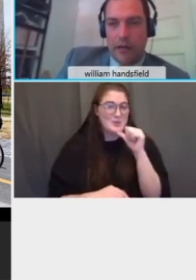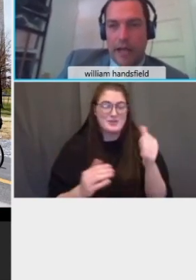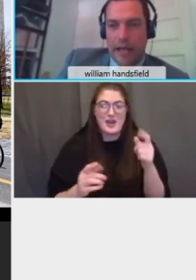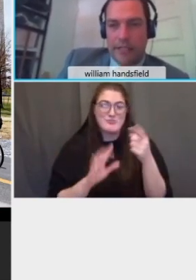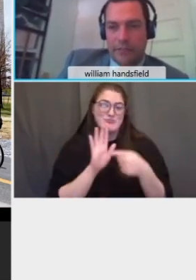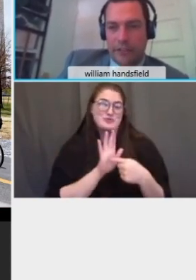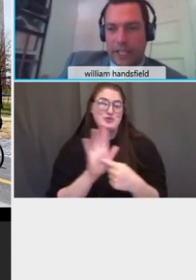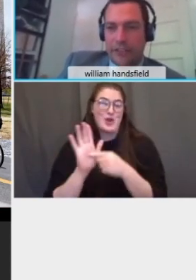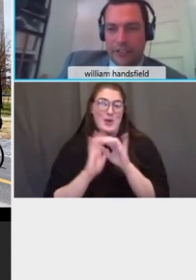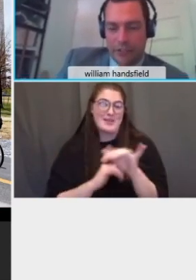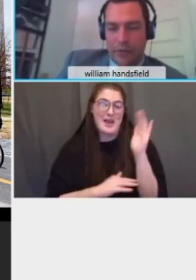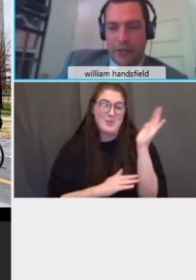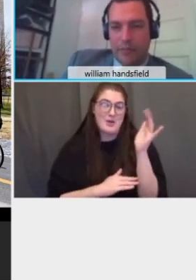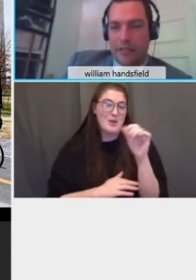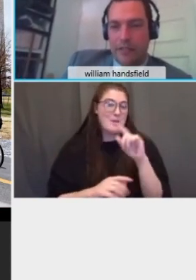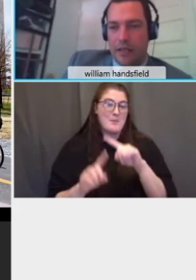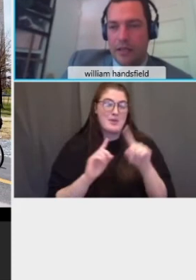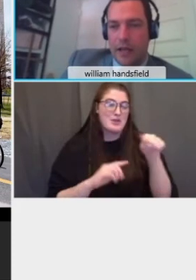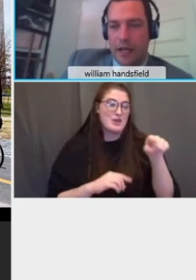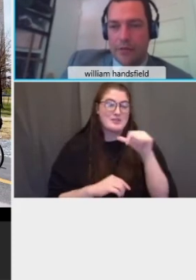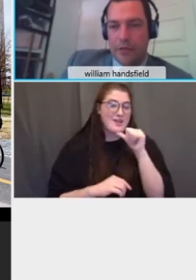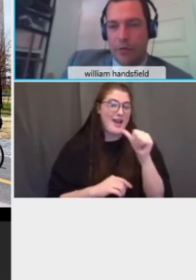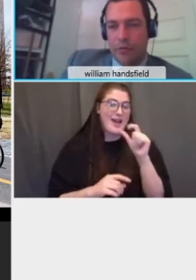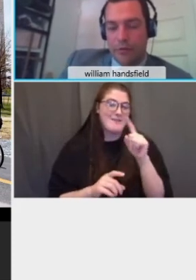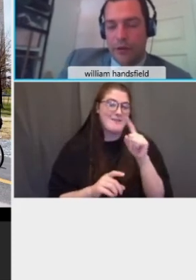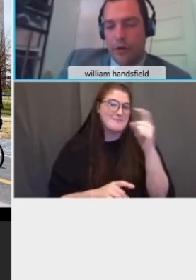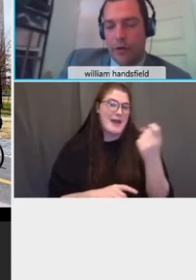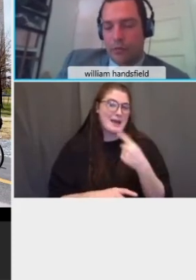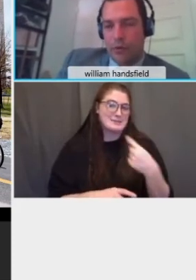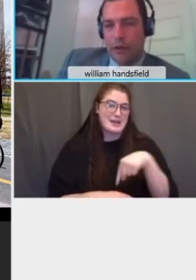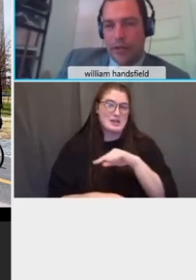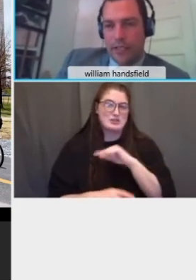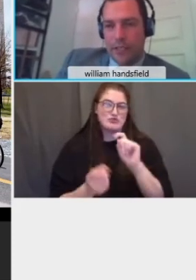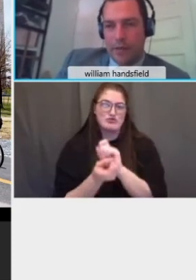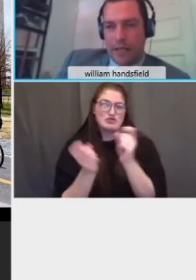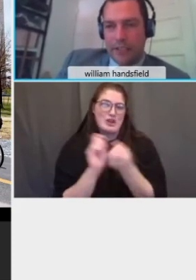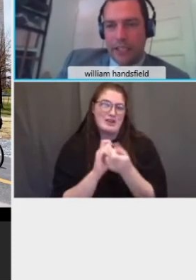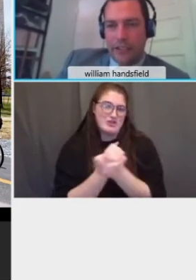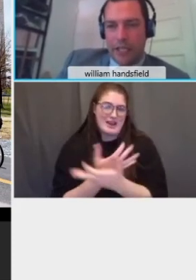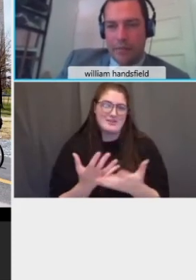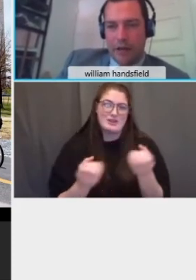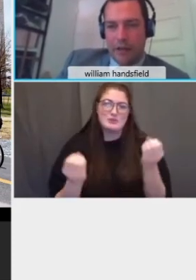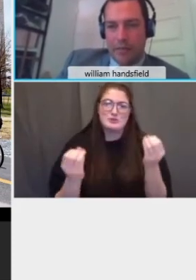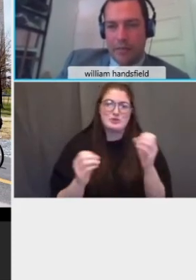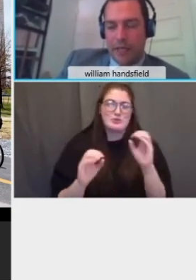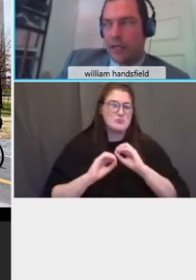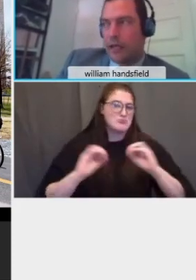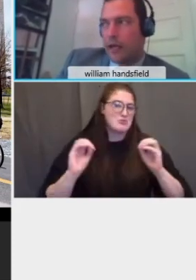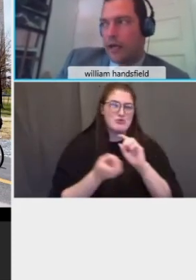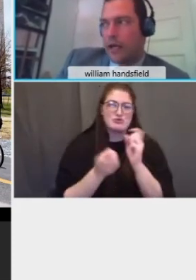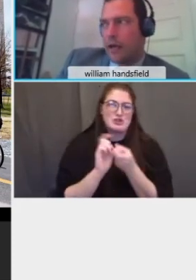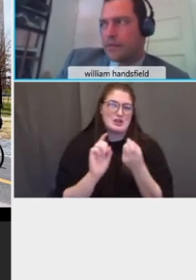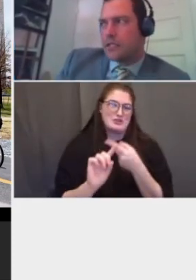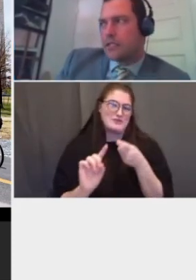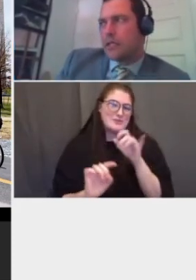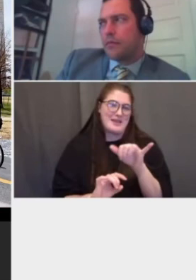they aren't asking for changes is what that means. So no, at this point, we don't anticipate any changes coming out of that meeting.